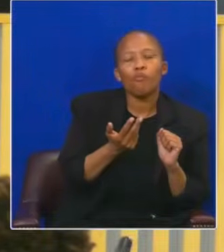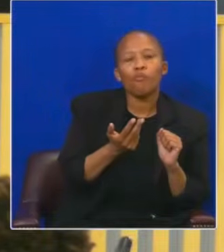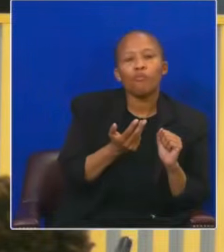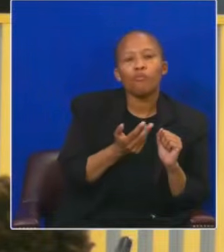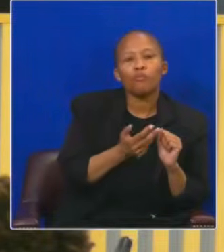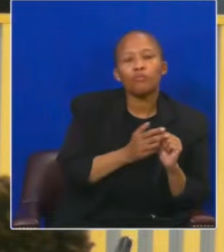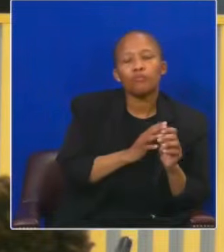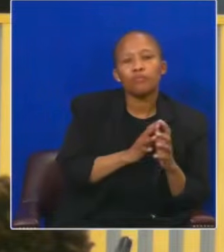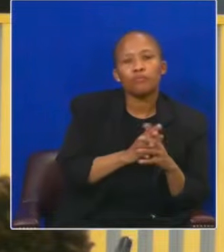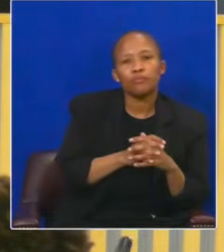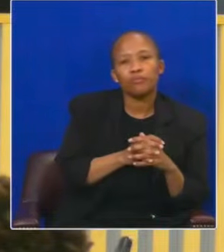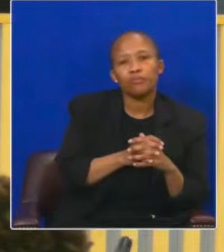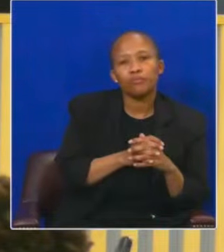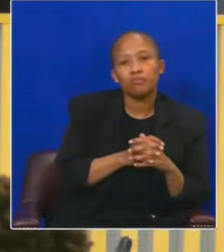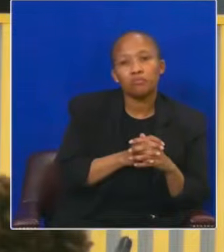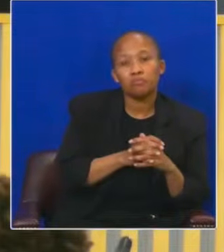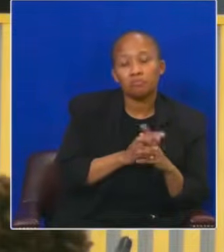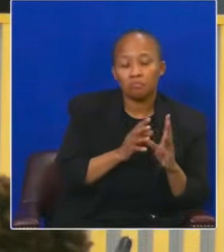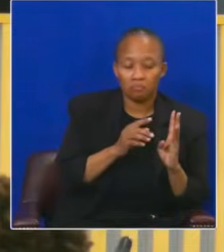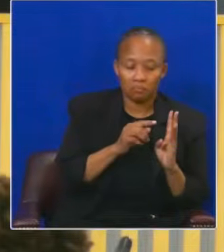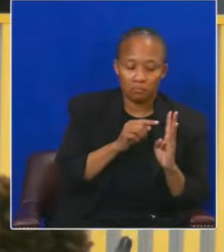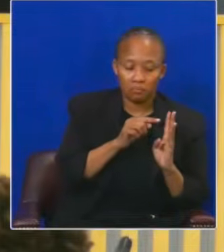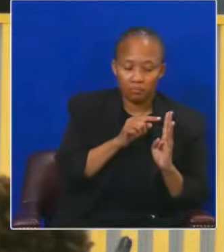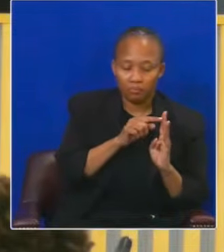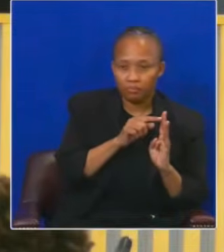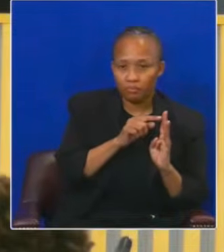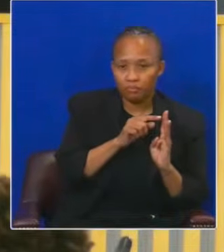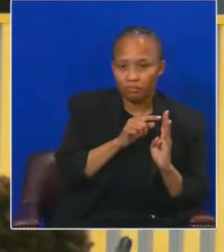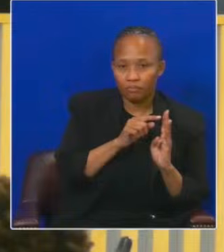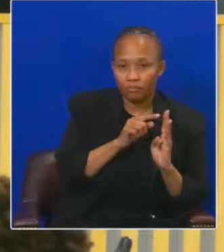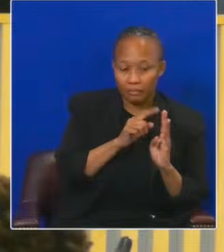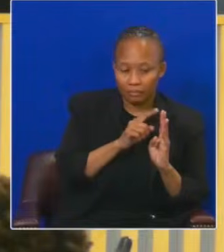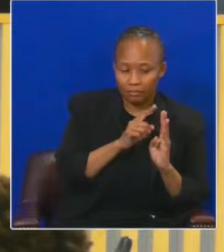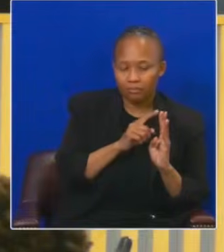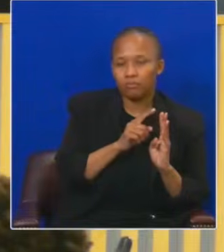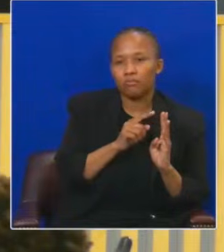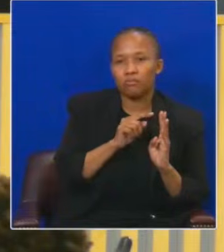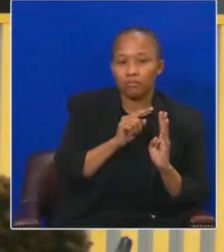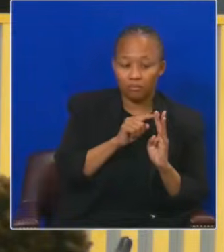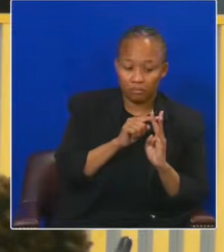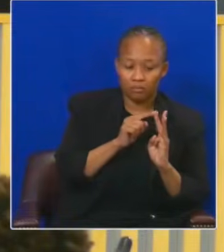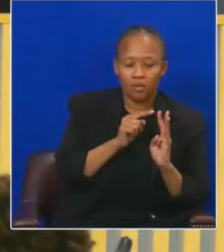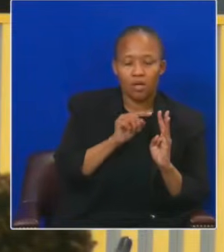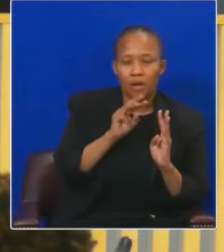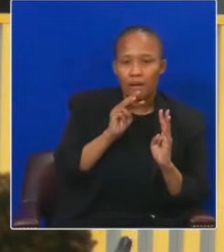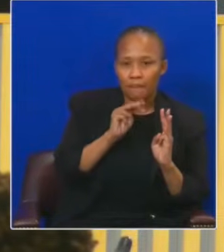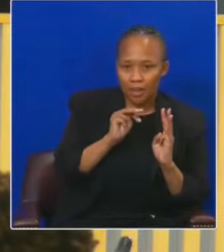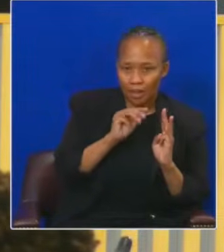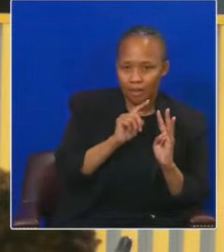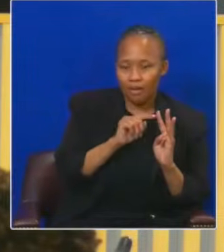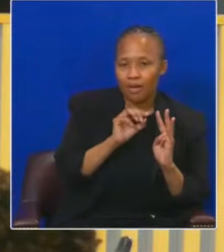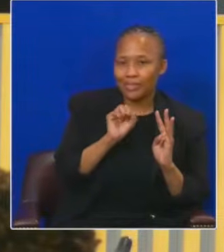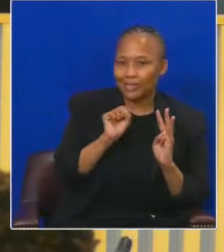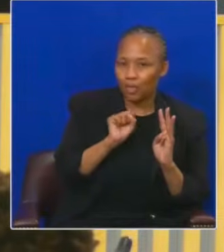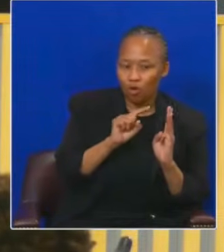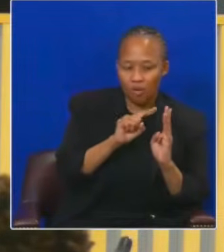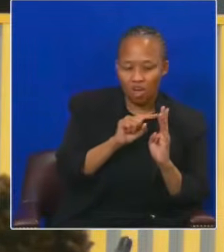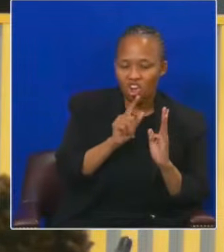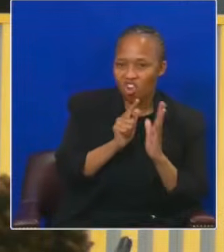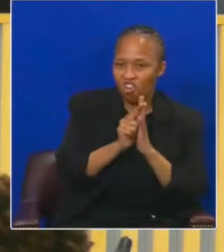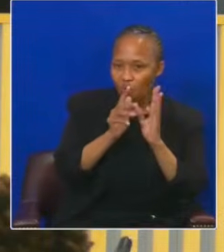Mr. Matala and Mr. Sankove and the lawyer the purpose of our visit.